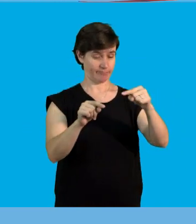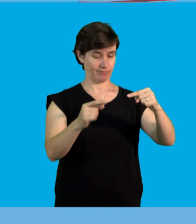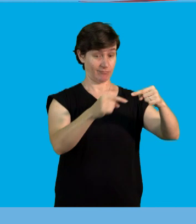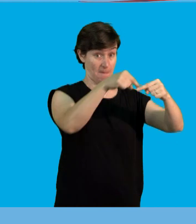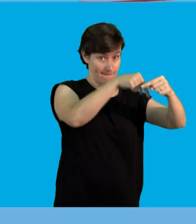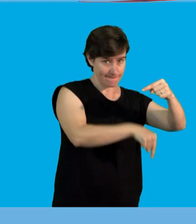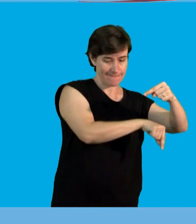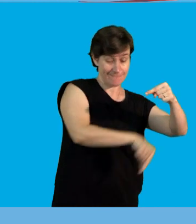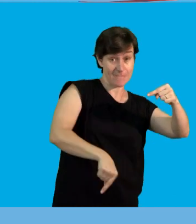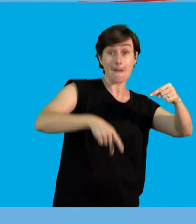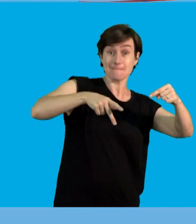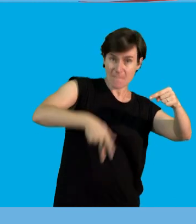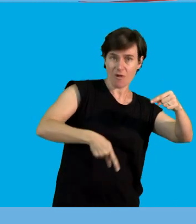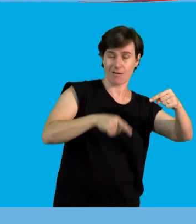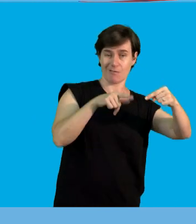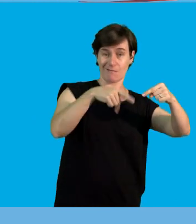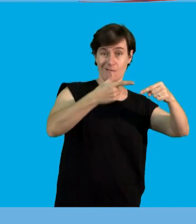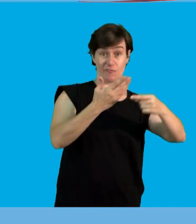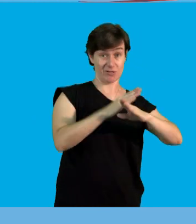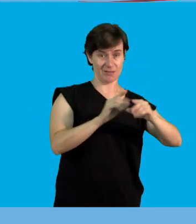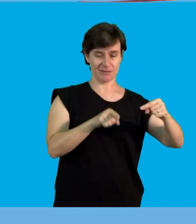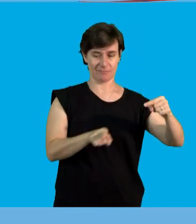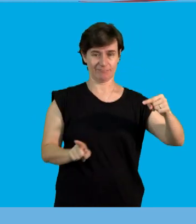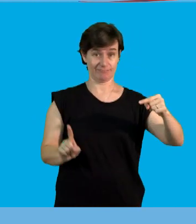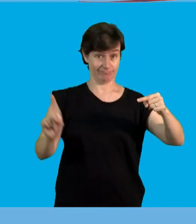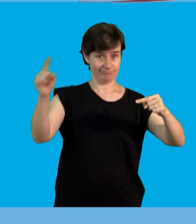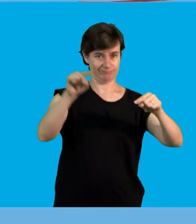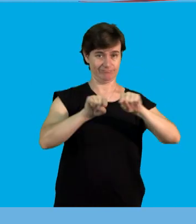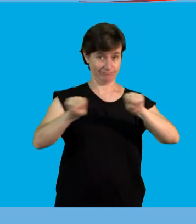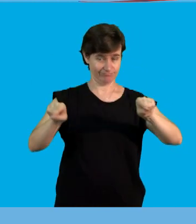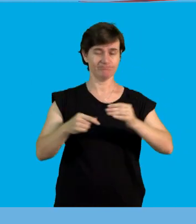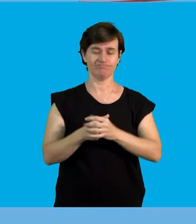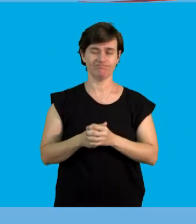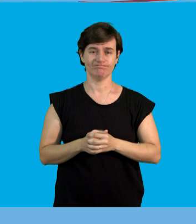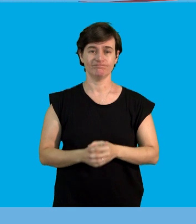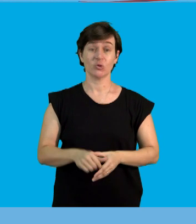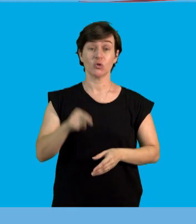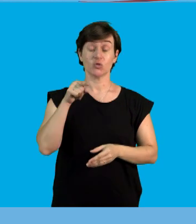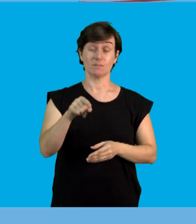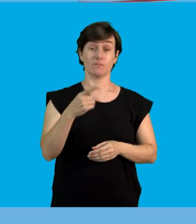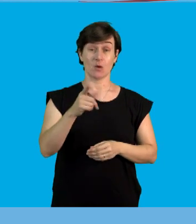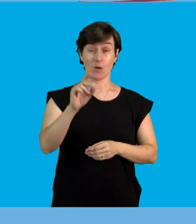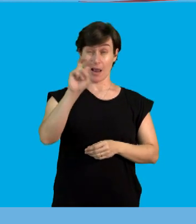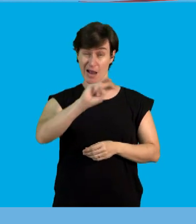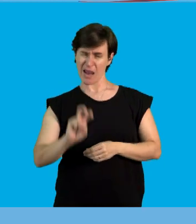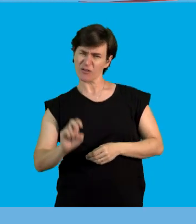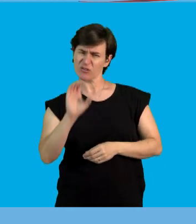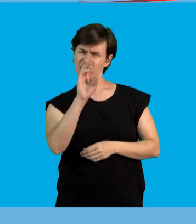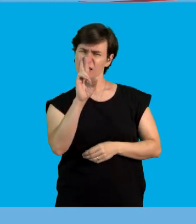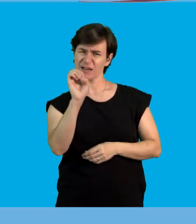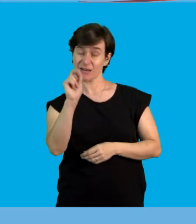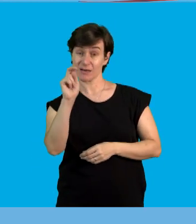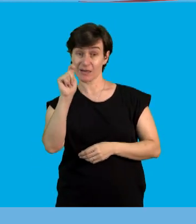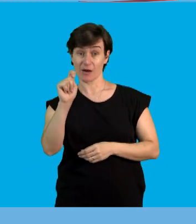that are connected in parallel, the point here says that the current in parallel will divide when it enters